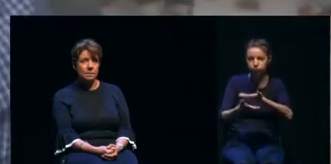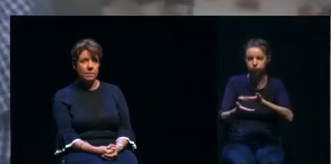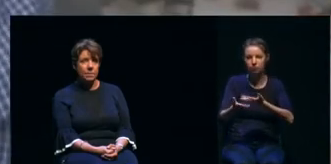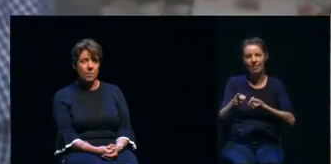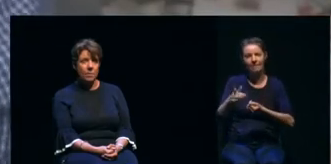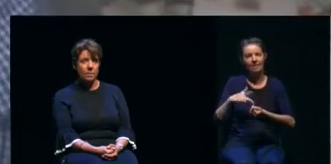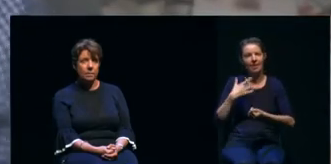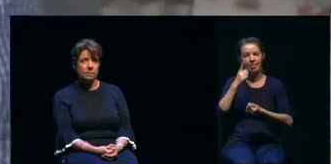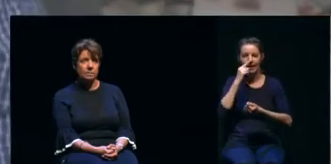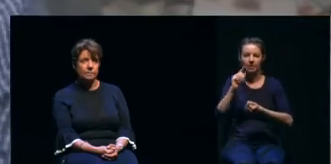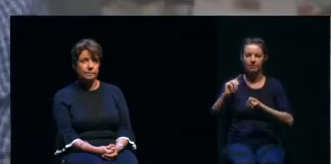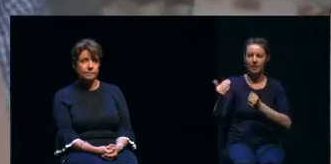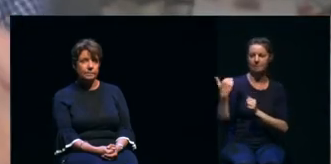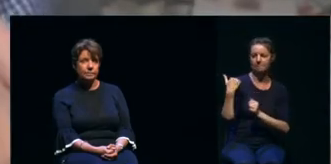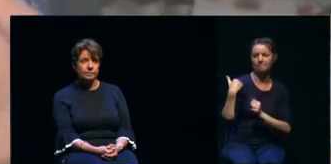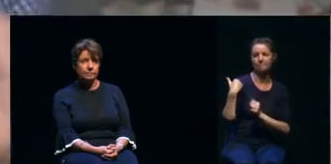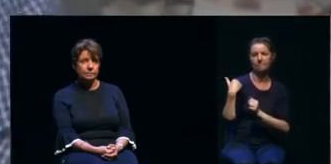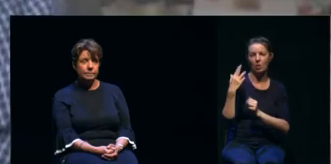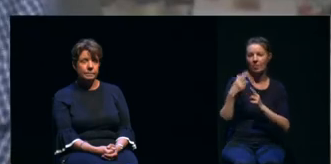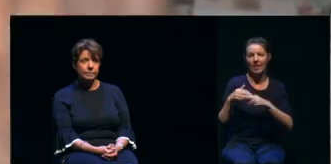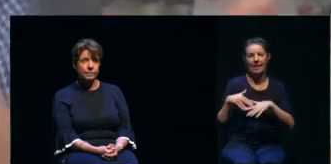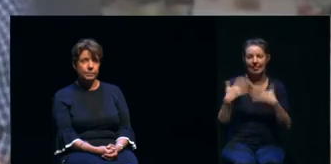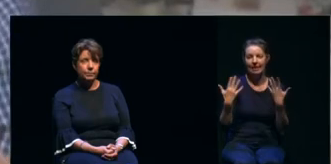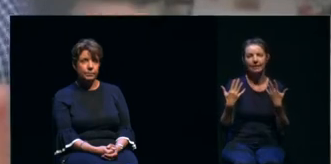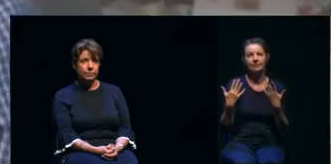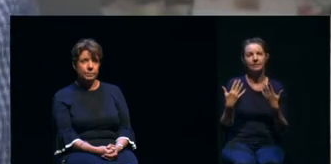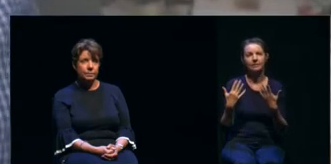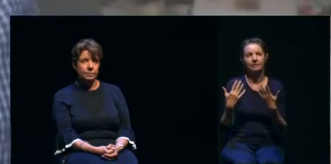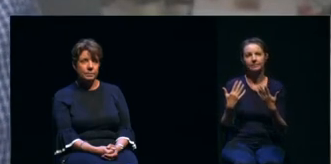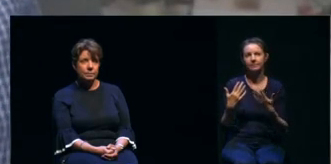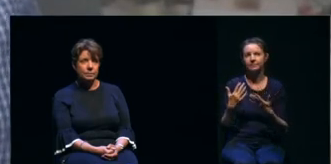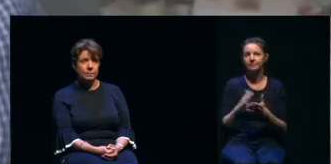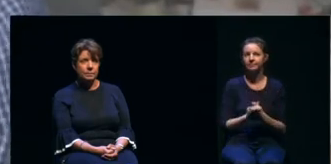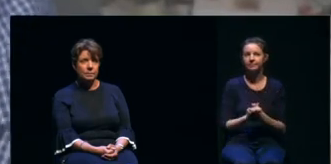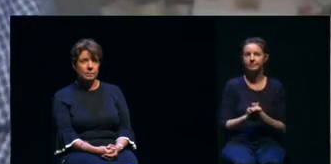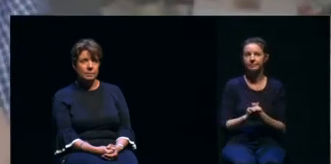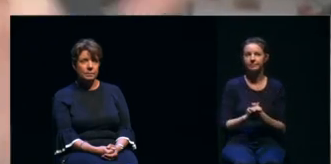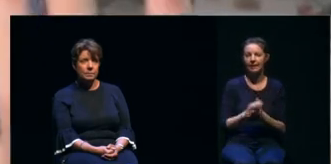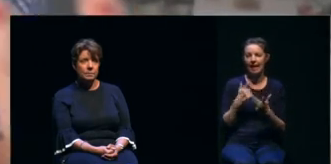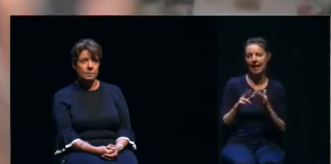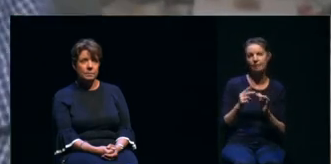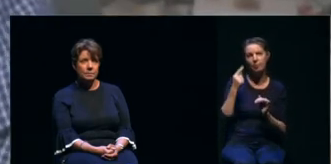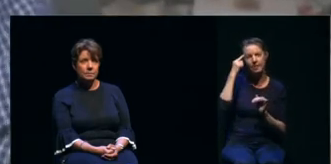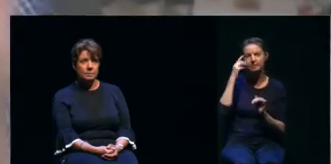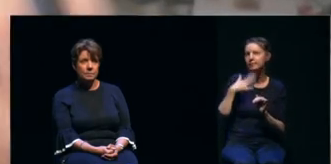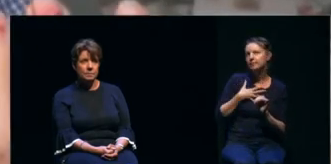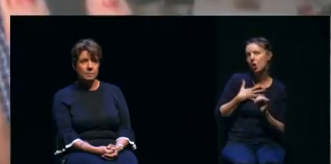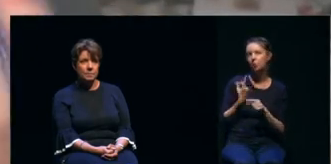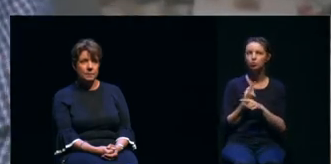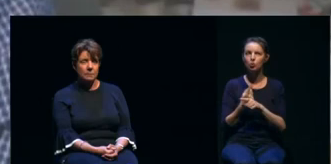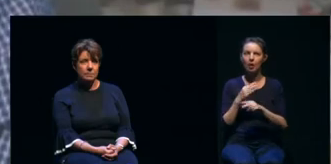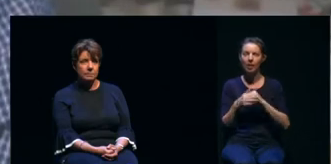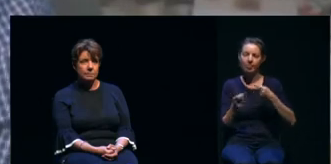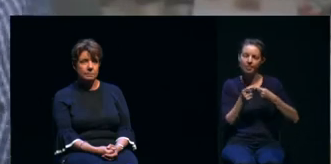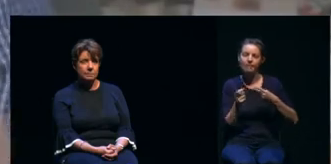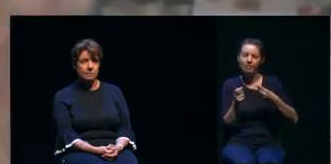can come to you with anything. Like, kind of, if you're thinking, yeah, I wouldn't start talking about her to her about, I don't know, sex or drugs or